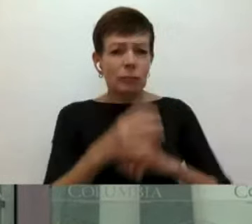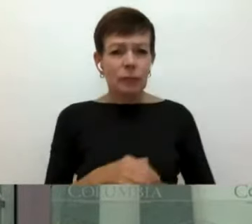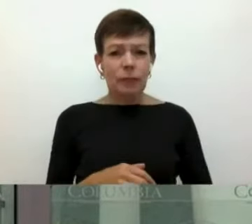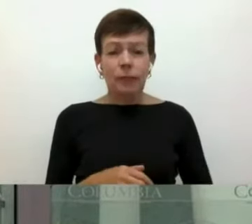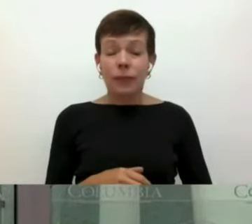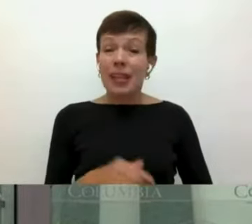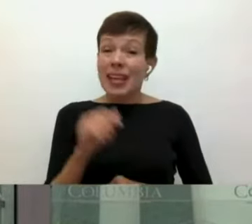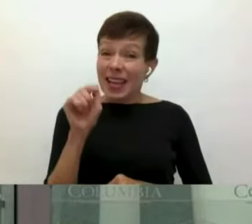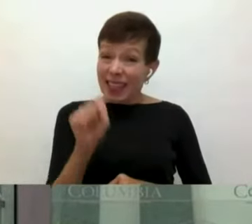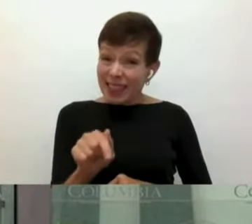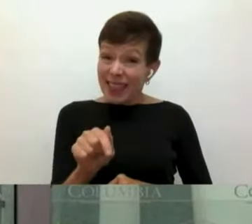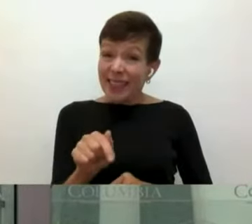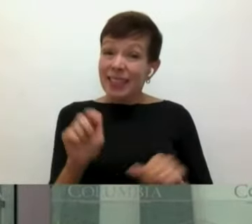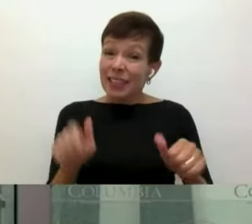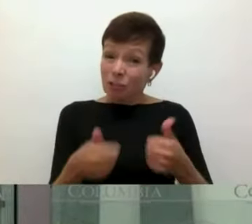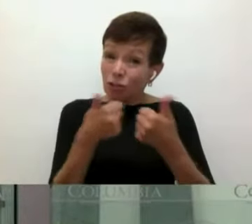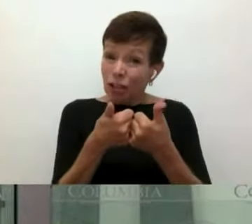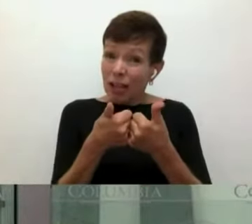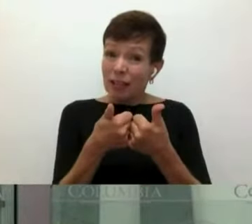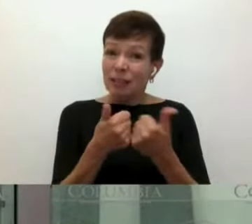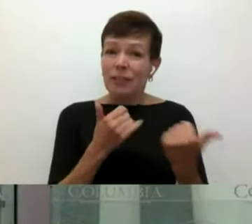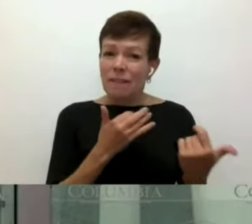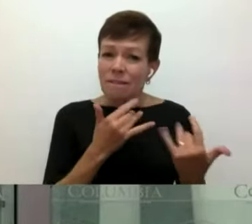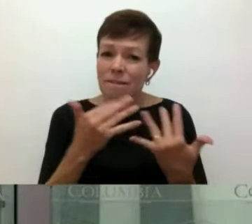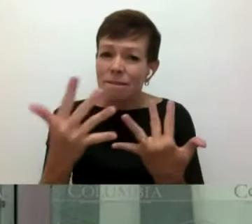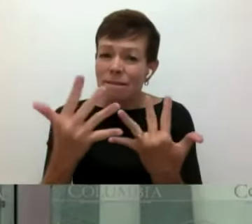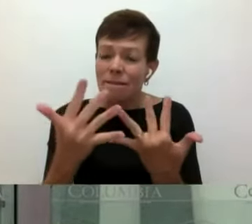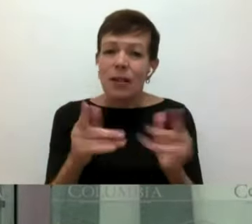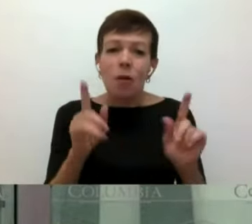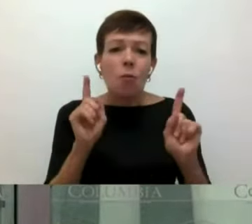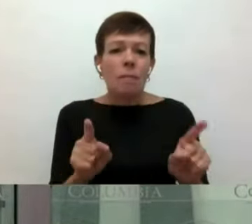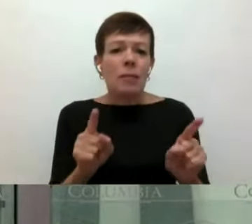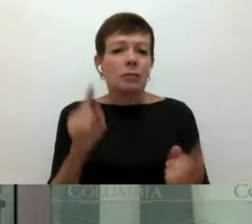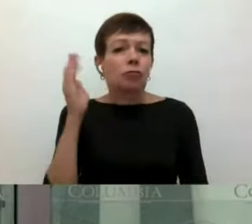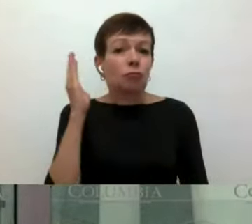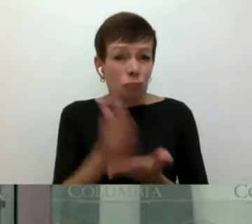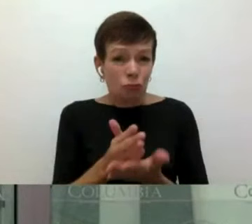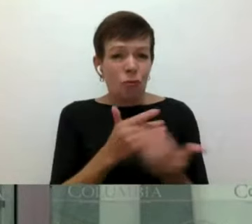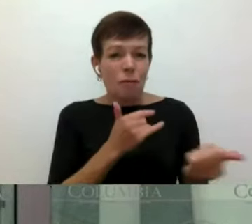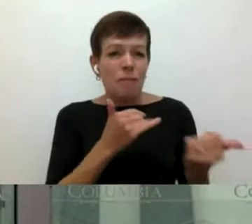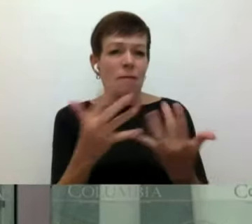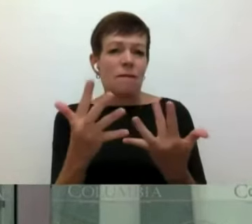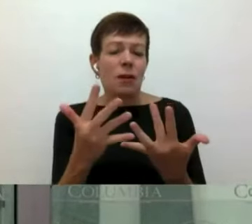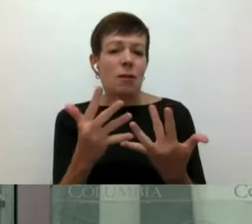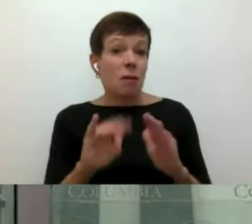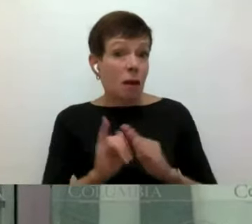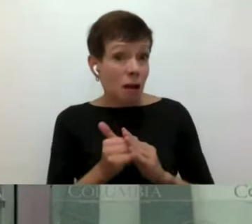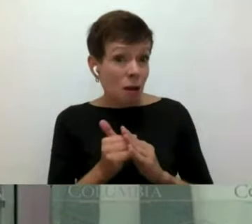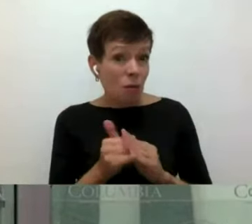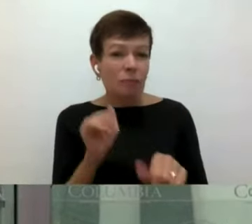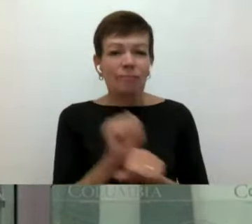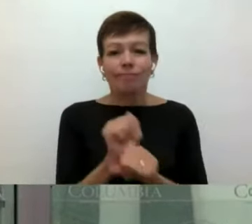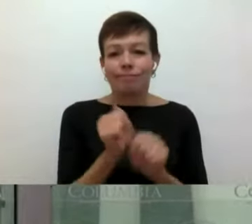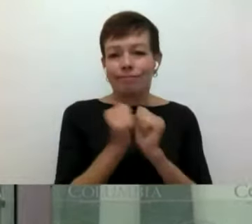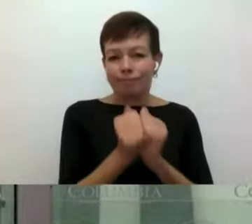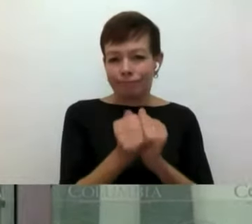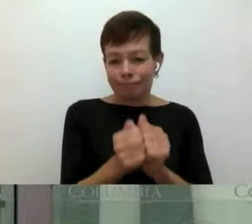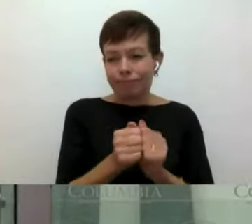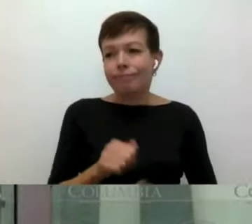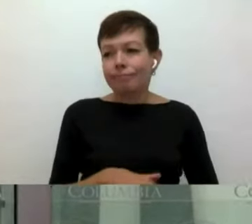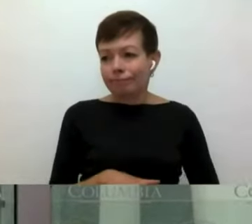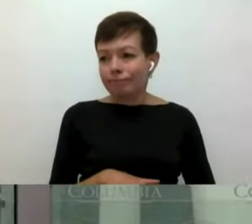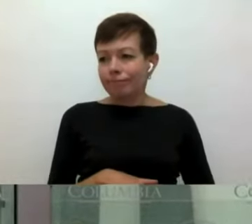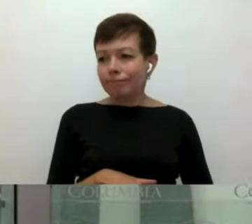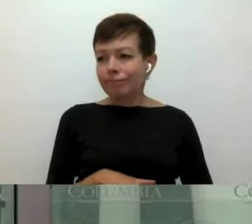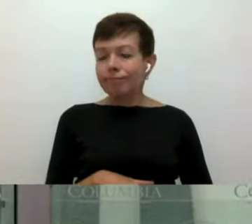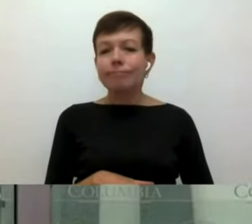risk. We have a shared challenge we're trying to fight, and that is the wildfire, and we fight it by working together.